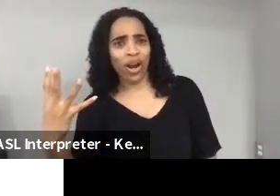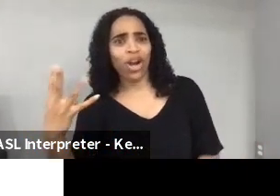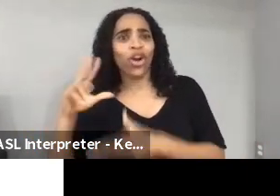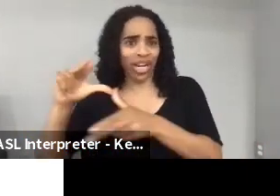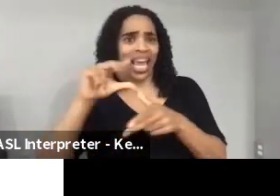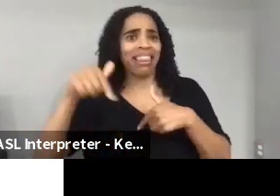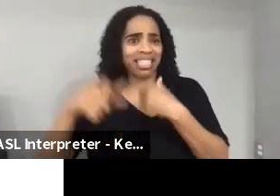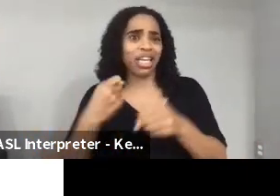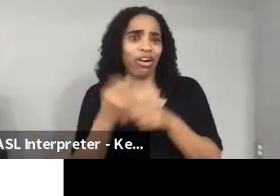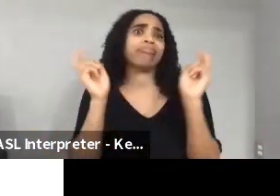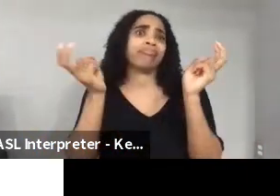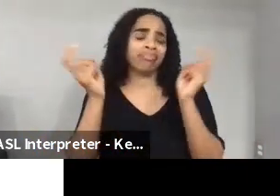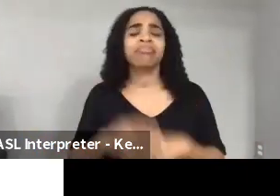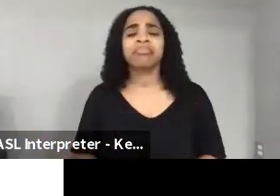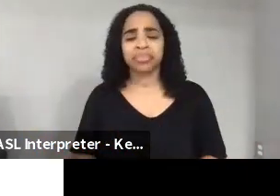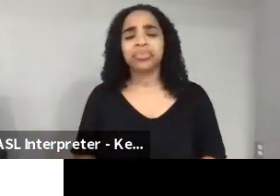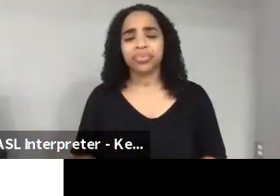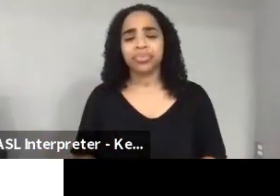hurricane, basically. So,